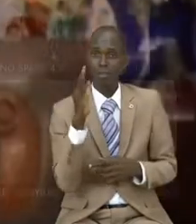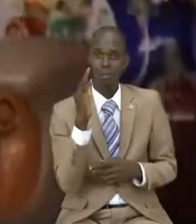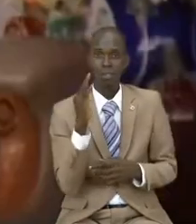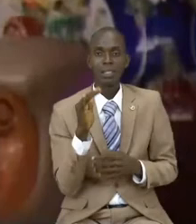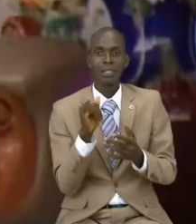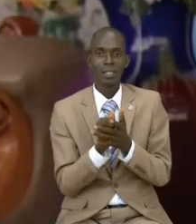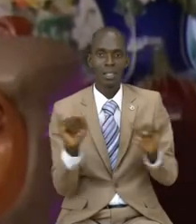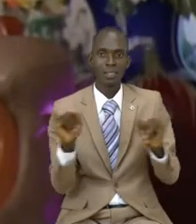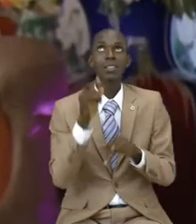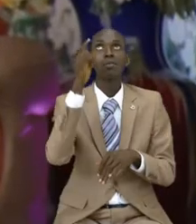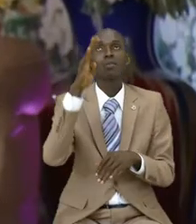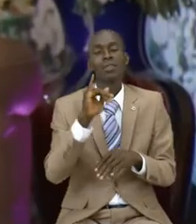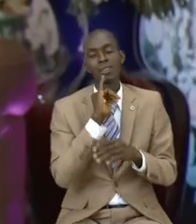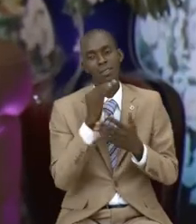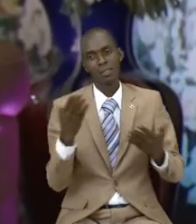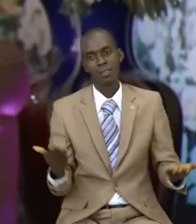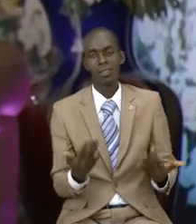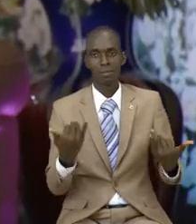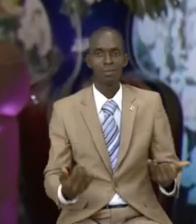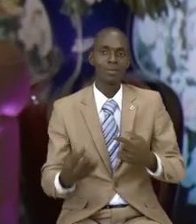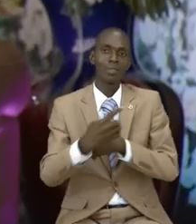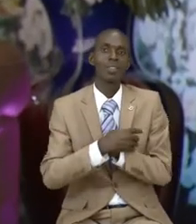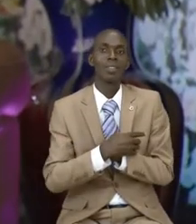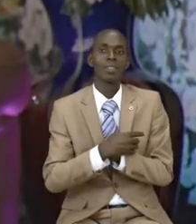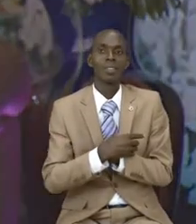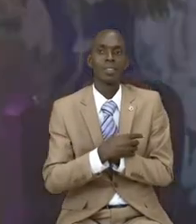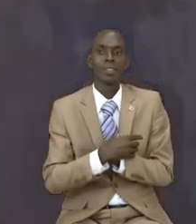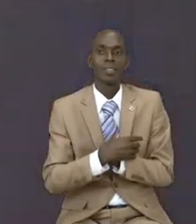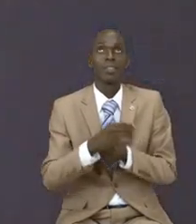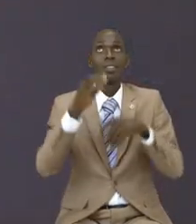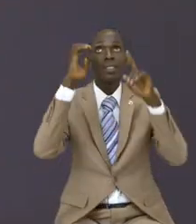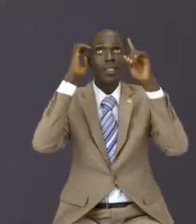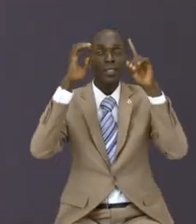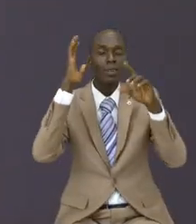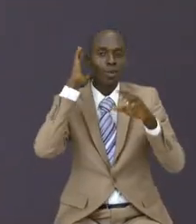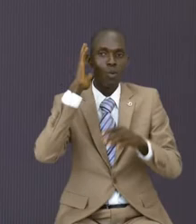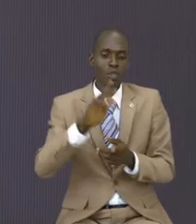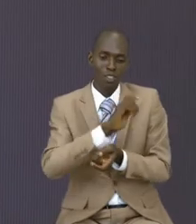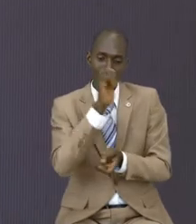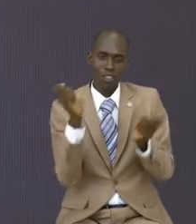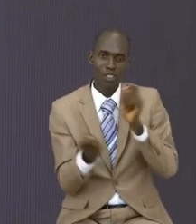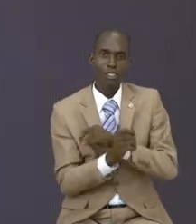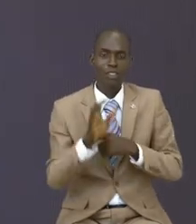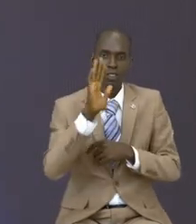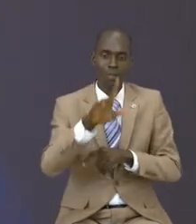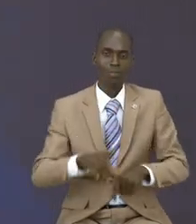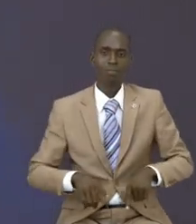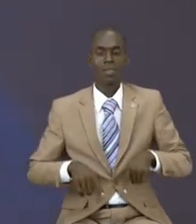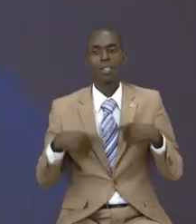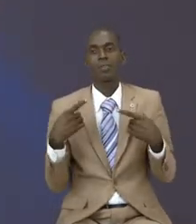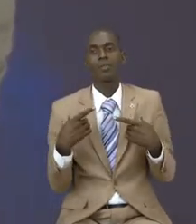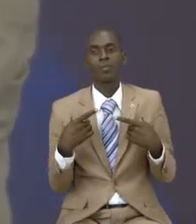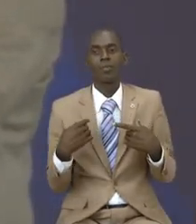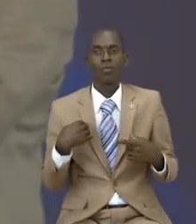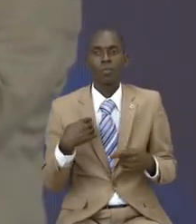same God is here today. He will change your history. We're going